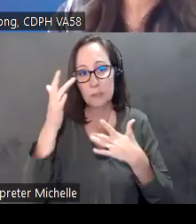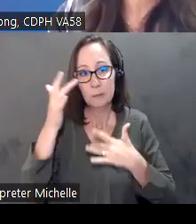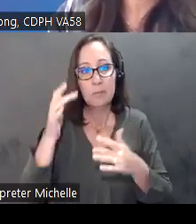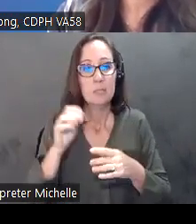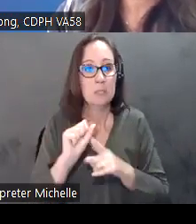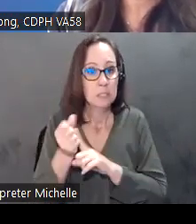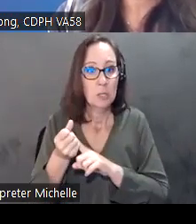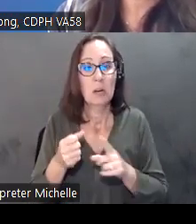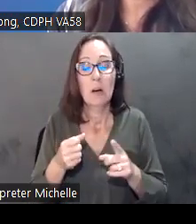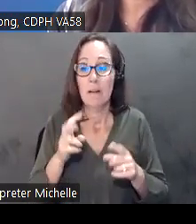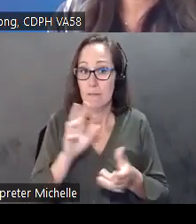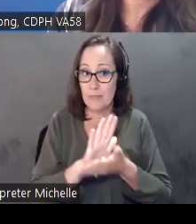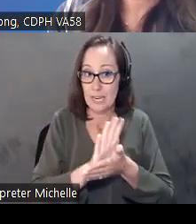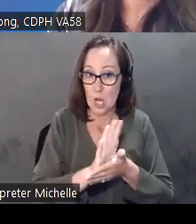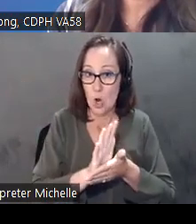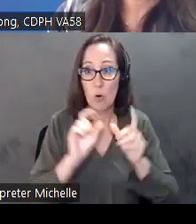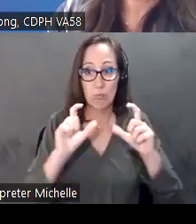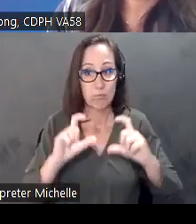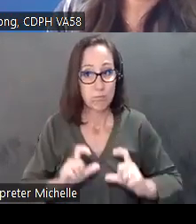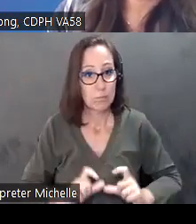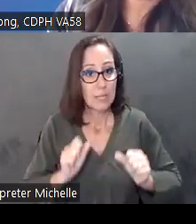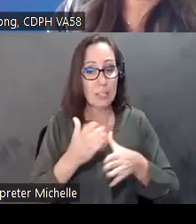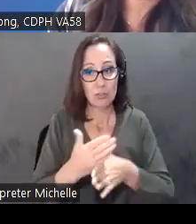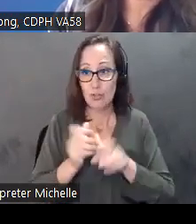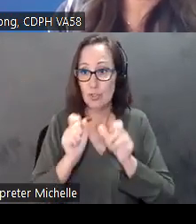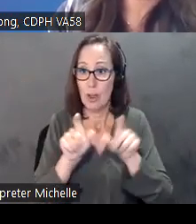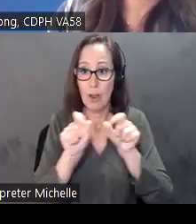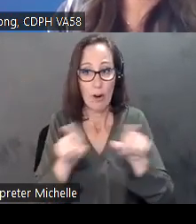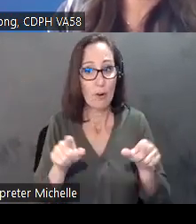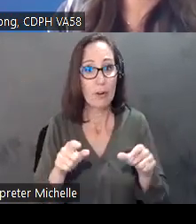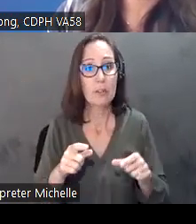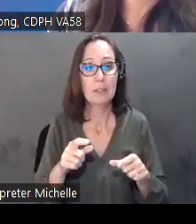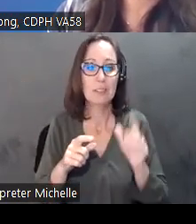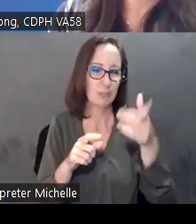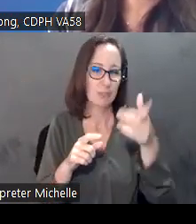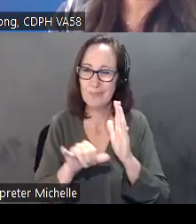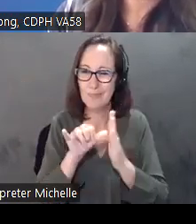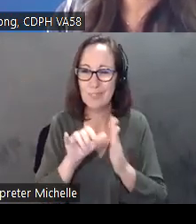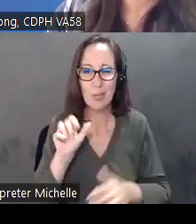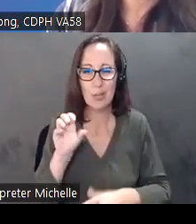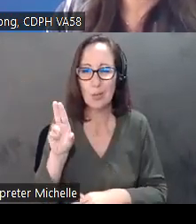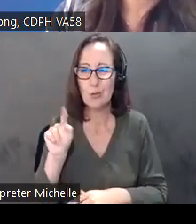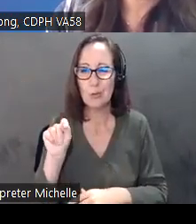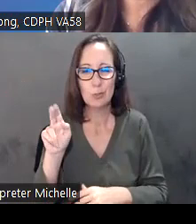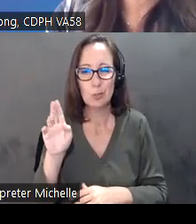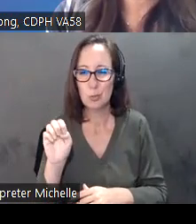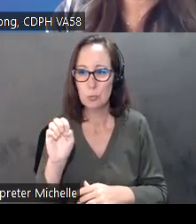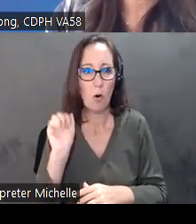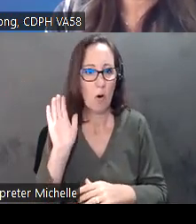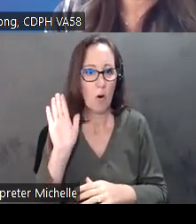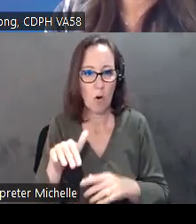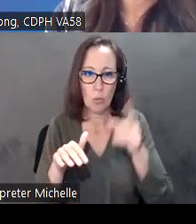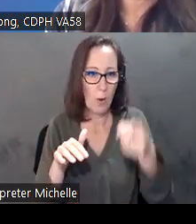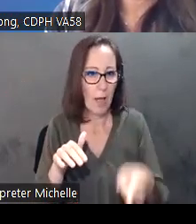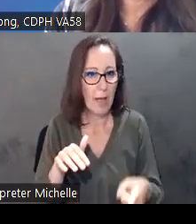video assets that you can share out as well. These can all be found on YouTube. So just sharing messages of people